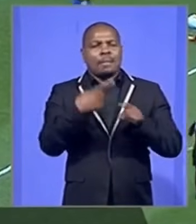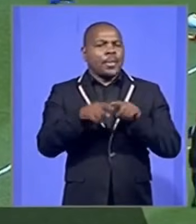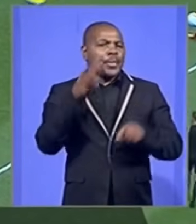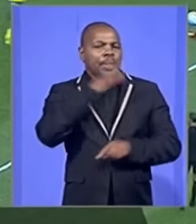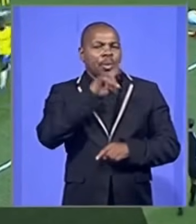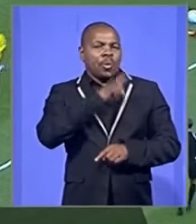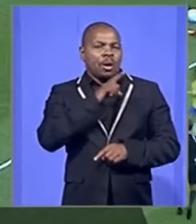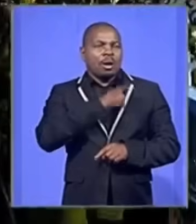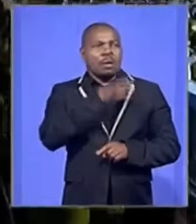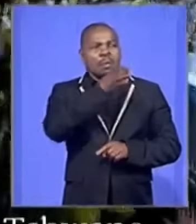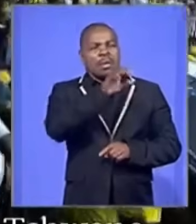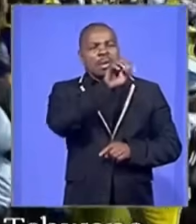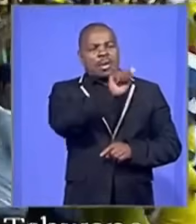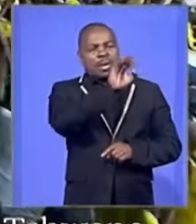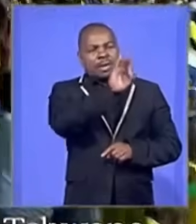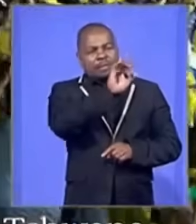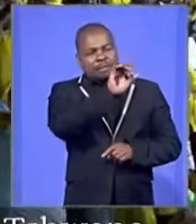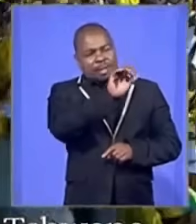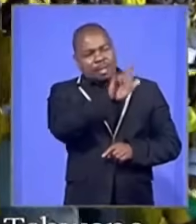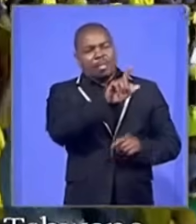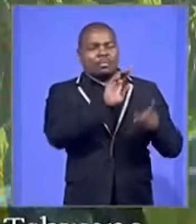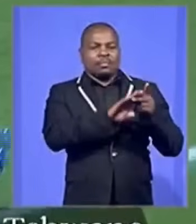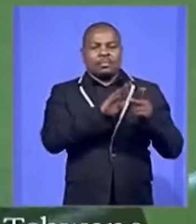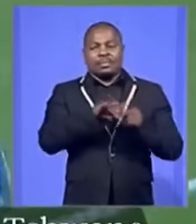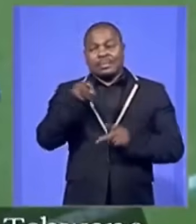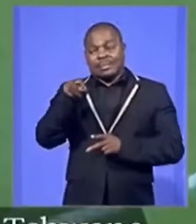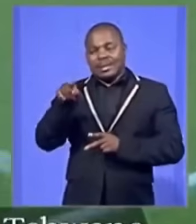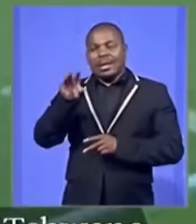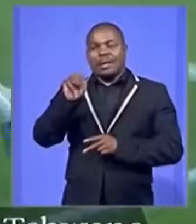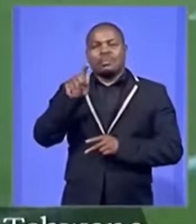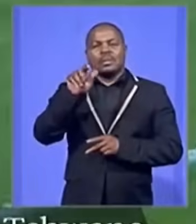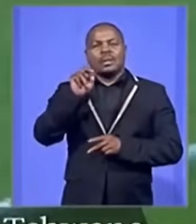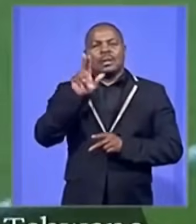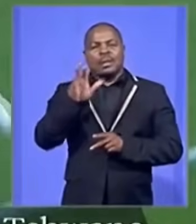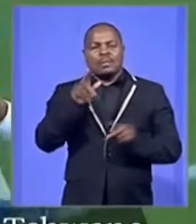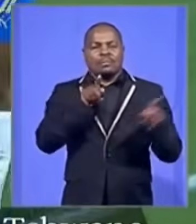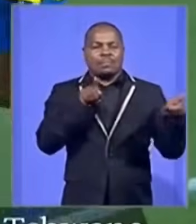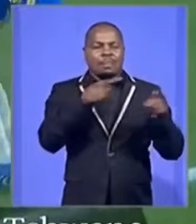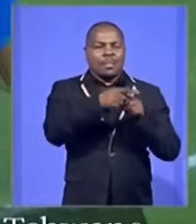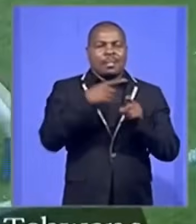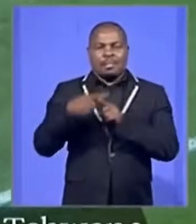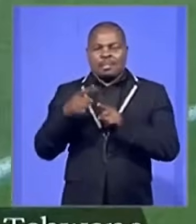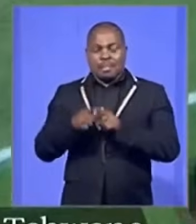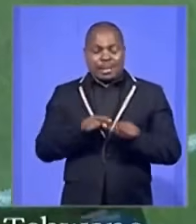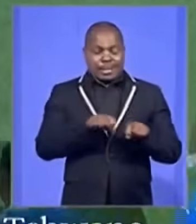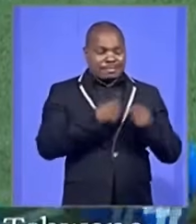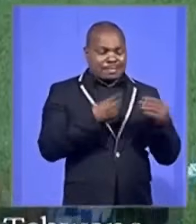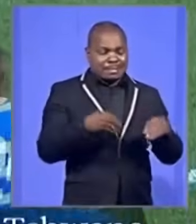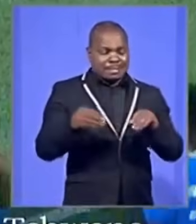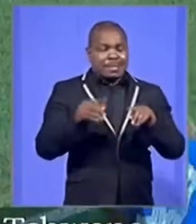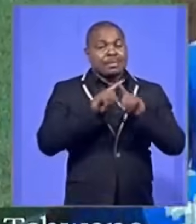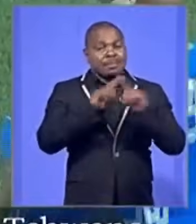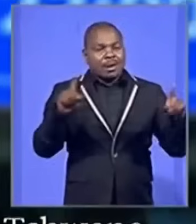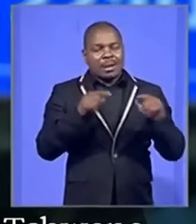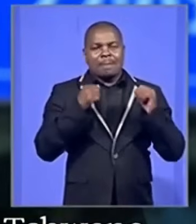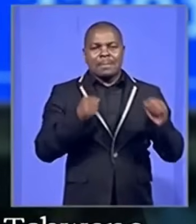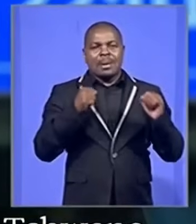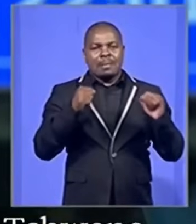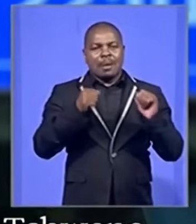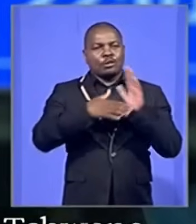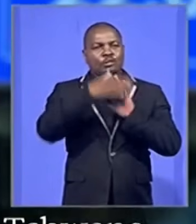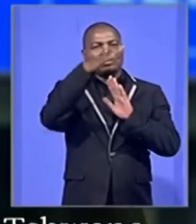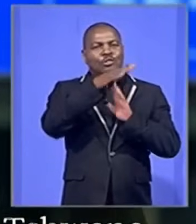bapala mohopeng wa AFL le wa MTN 8. Le ha sehlopha se ne se le maphathephathe se ne ntse se le hodimo leagueng pele